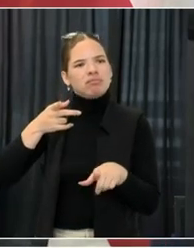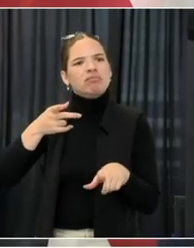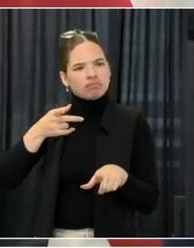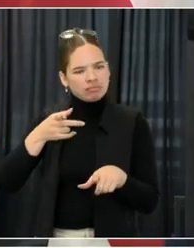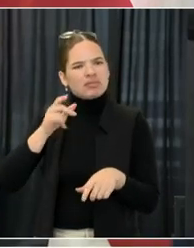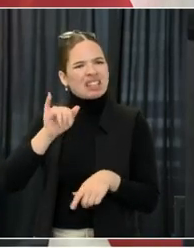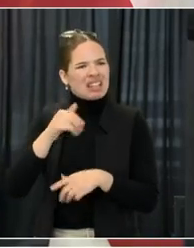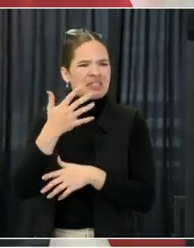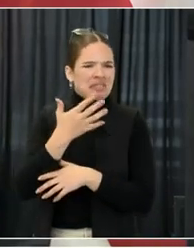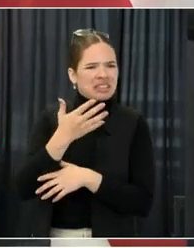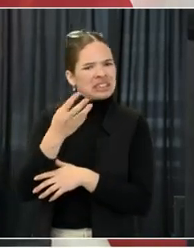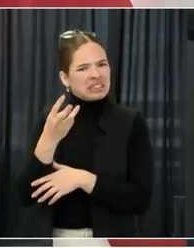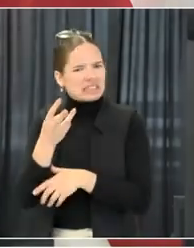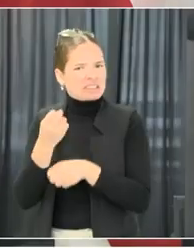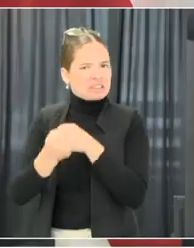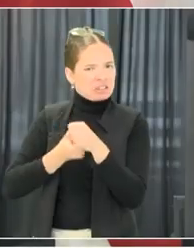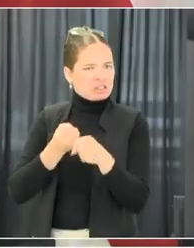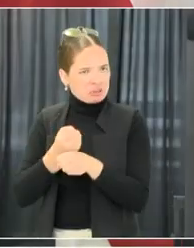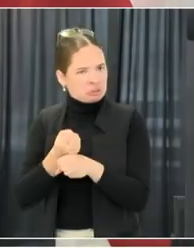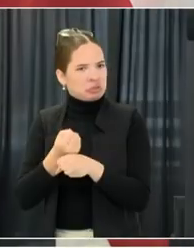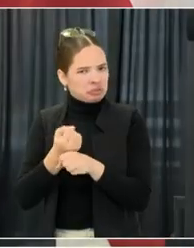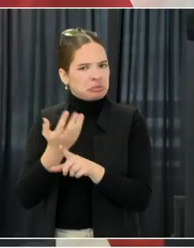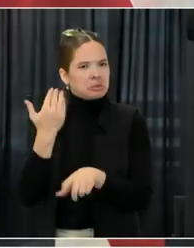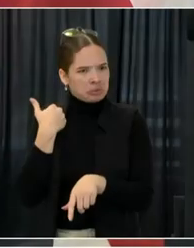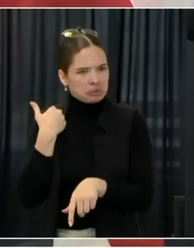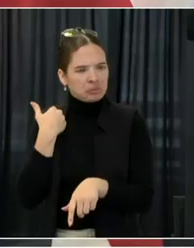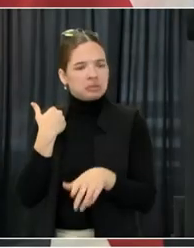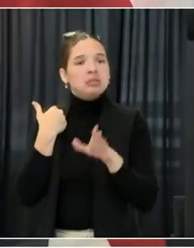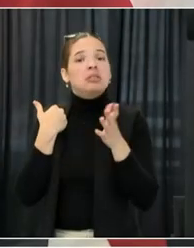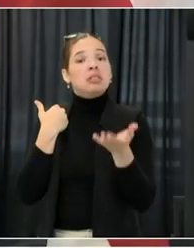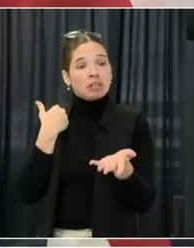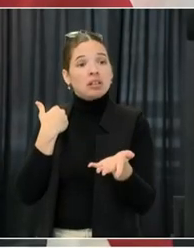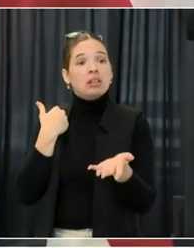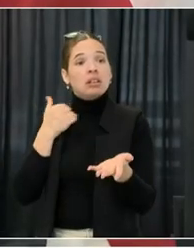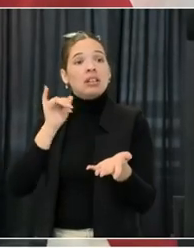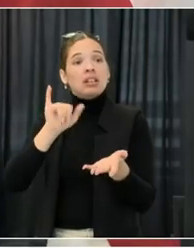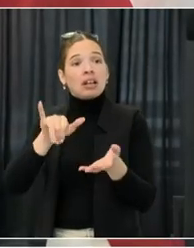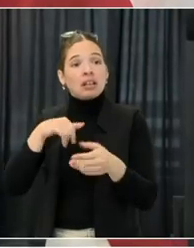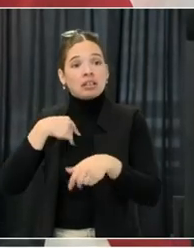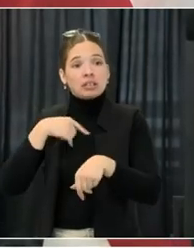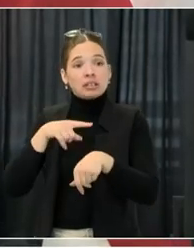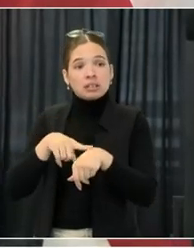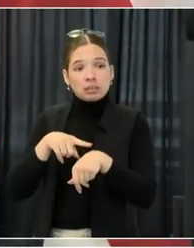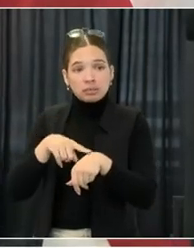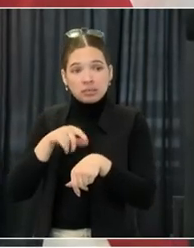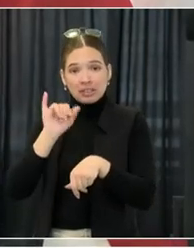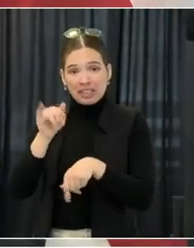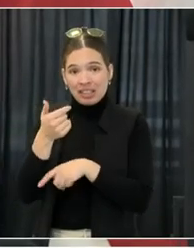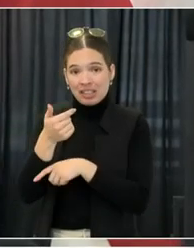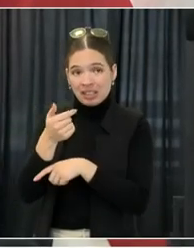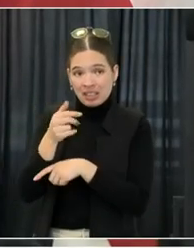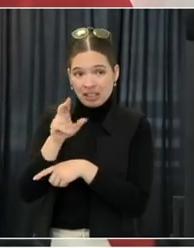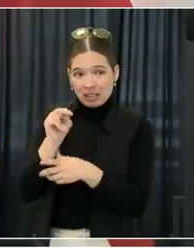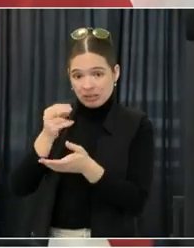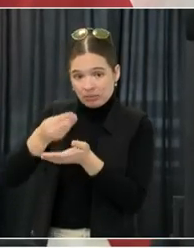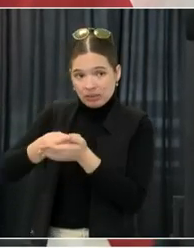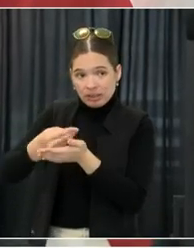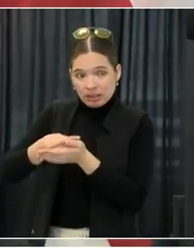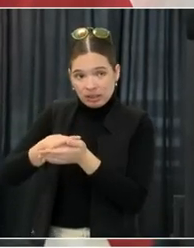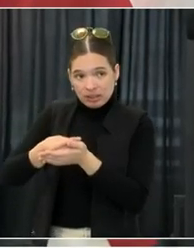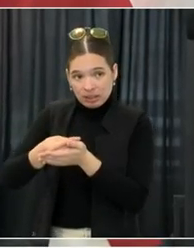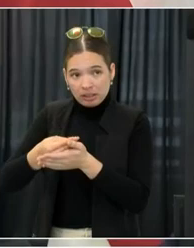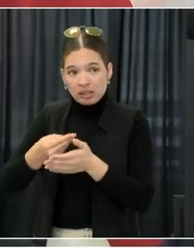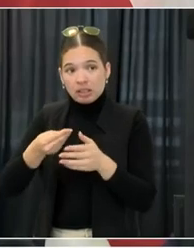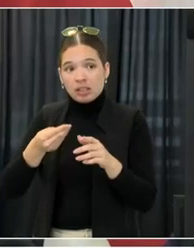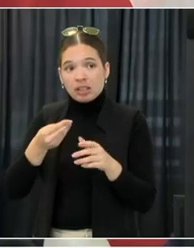look at the time of the time that a handgun may have been purchased, be it a straw purchase or whatever, until the time